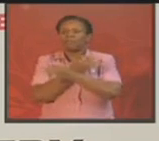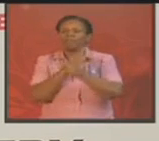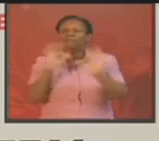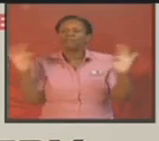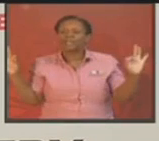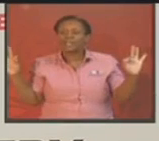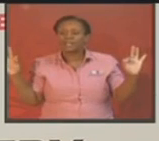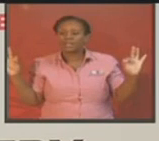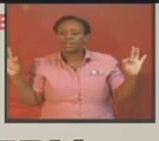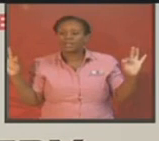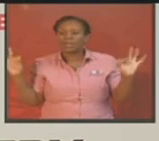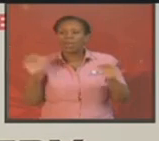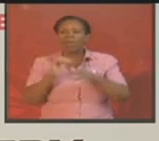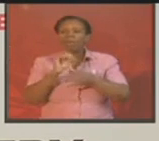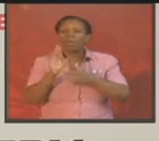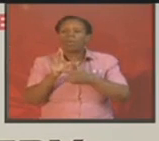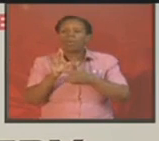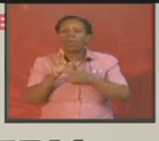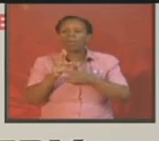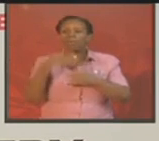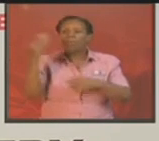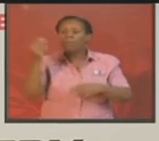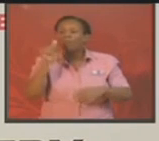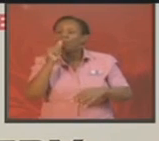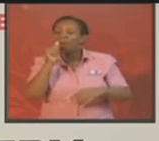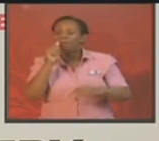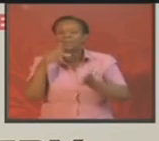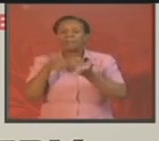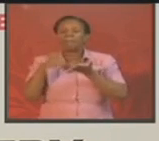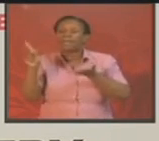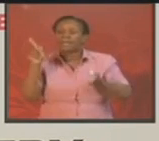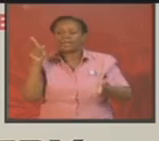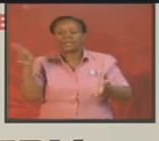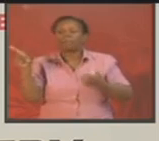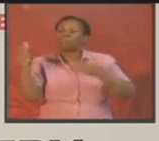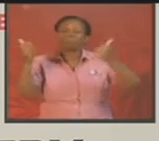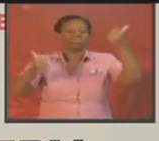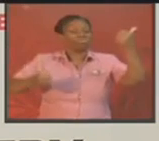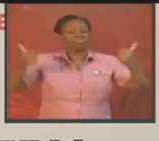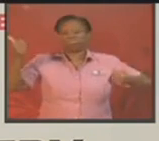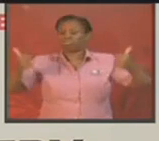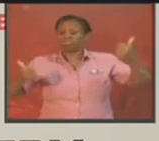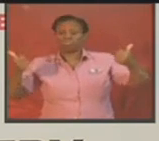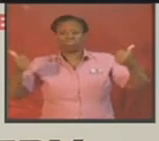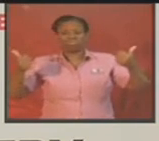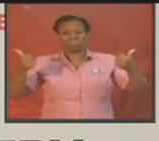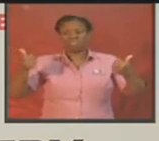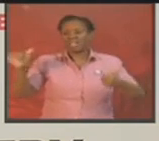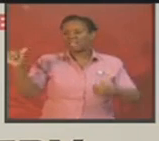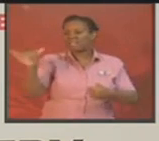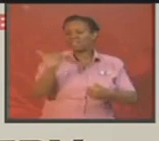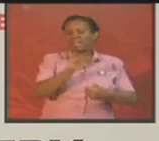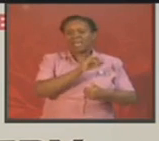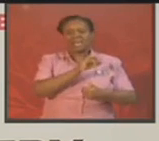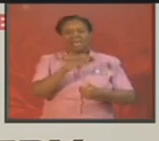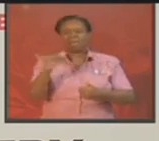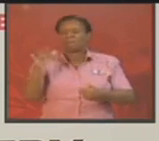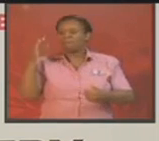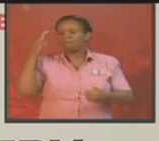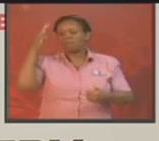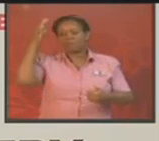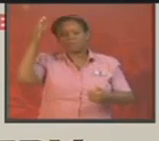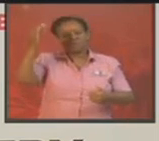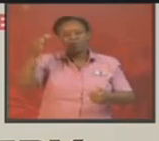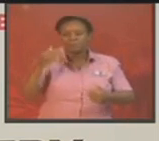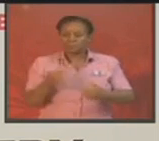sector, and you could pay for it through the private sector. The same thing will happen with COVID-19 vaccines